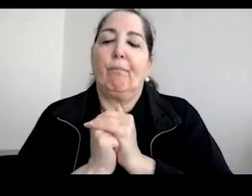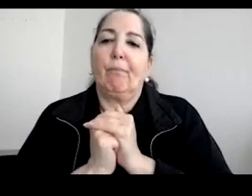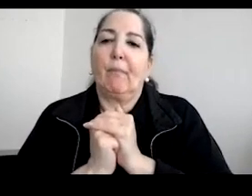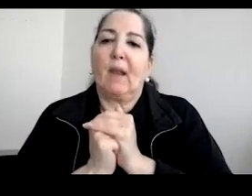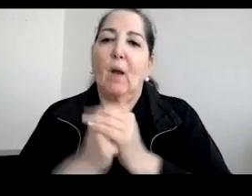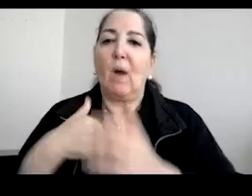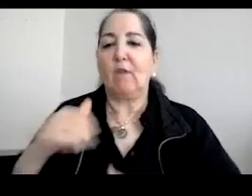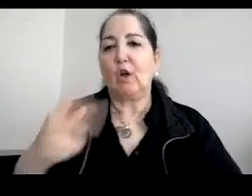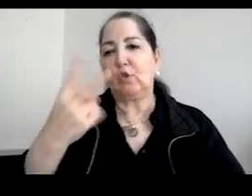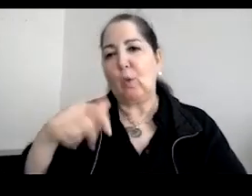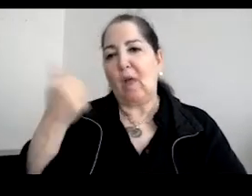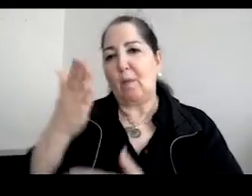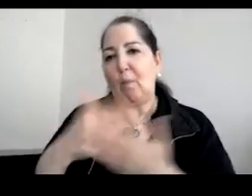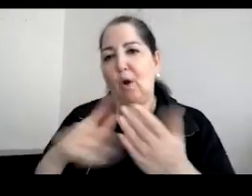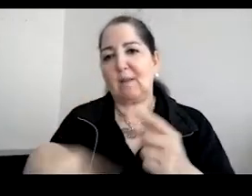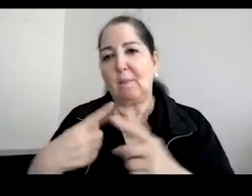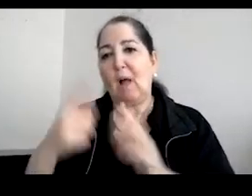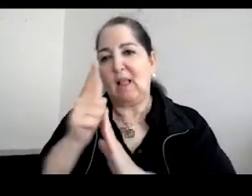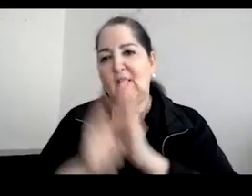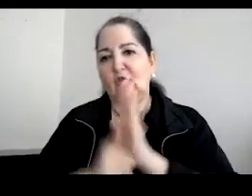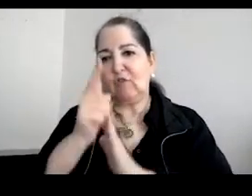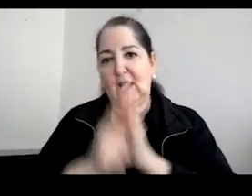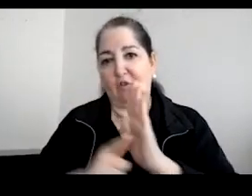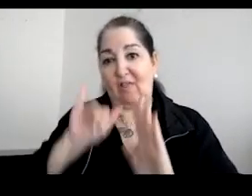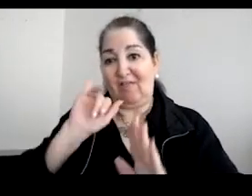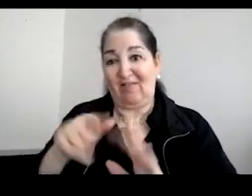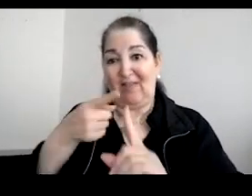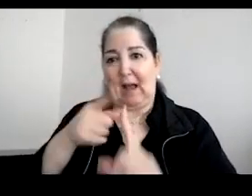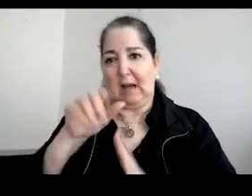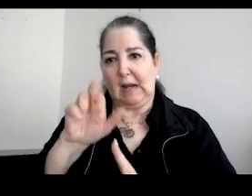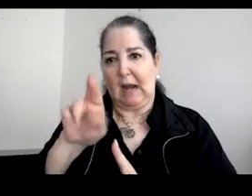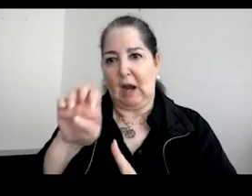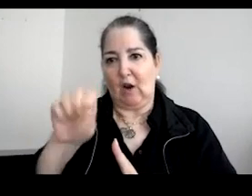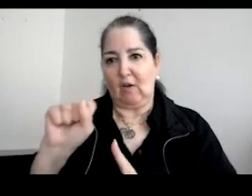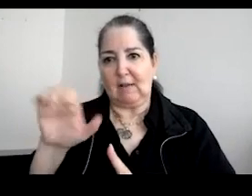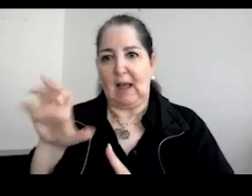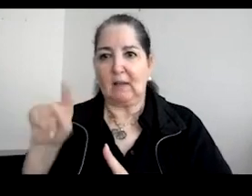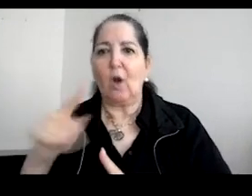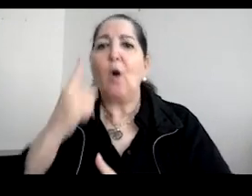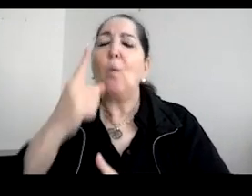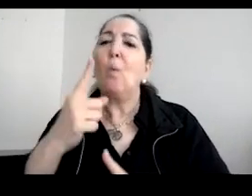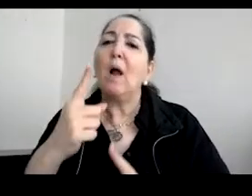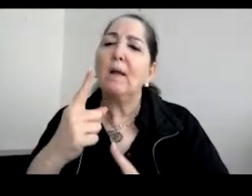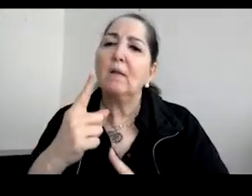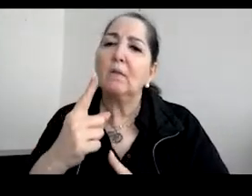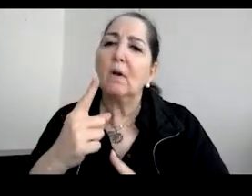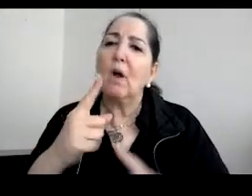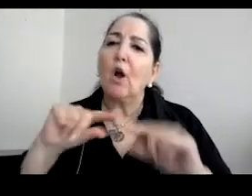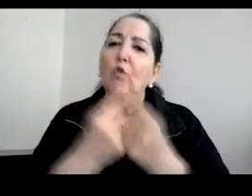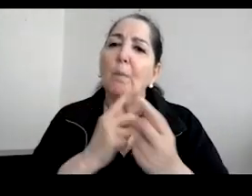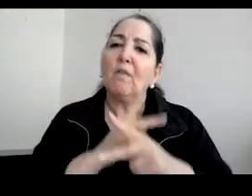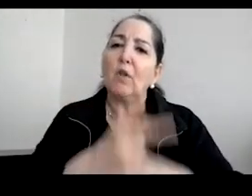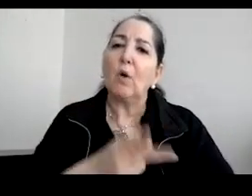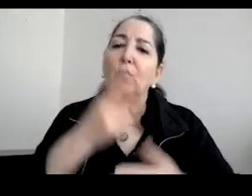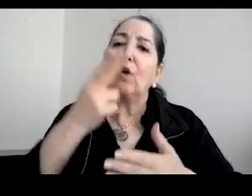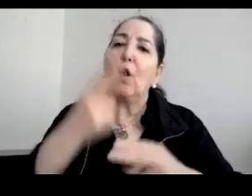two other pieces of that legislation. One is a set of loans called Paycheck Protection Loans for small